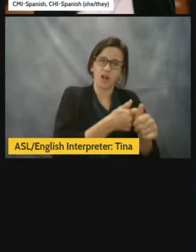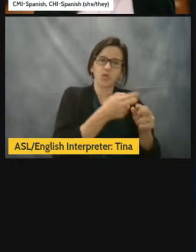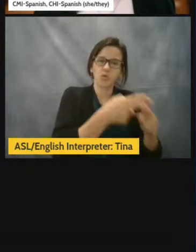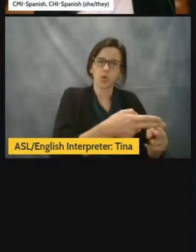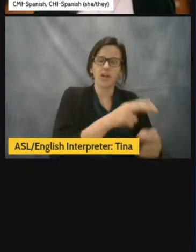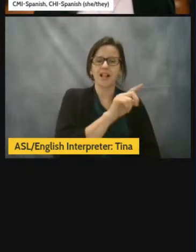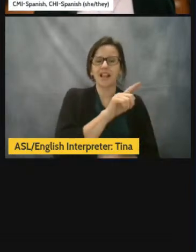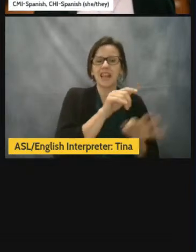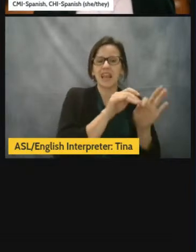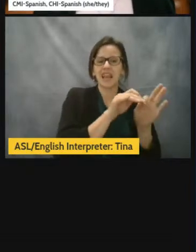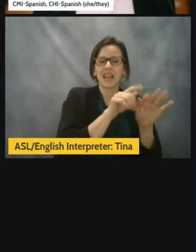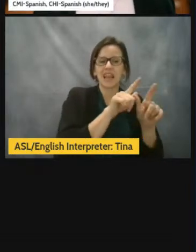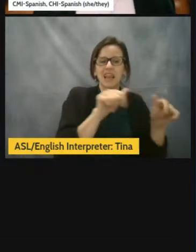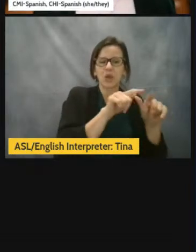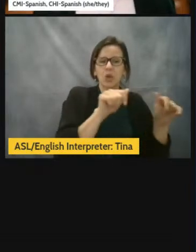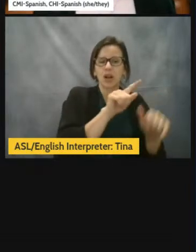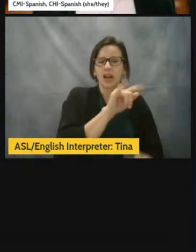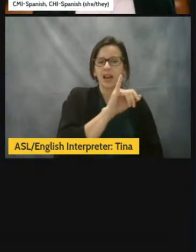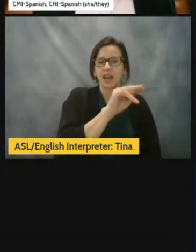prescriptivism.